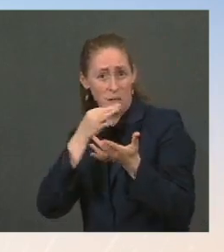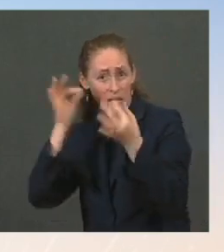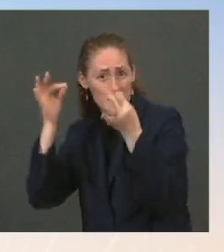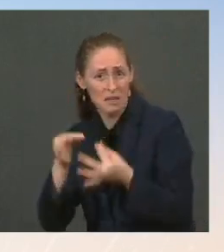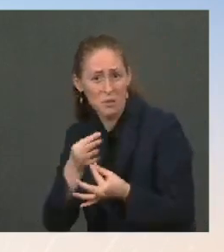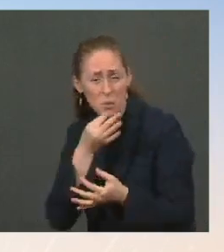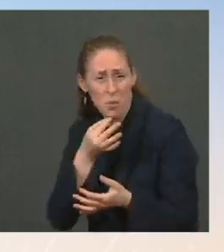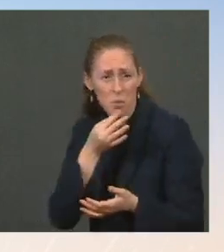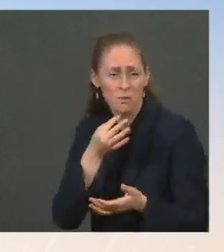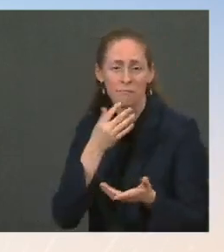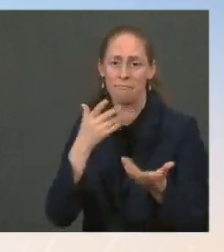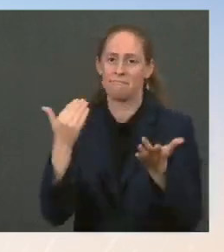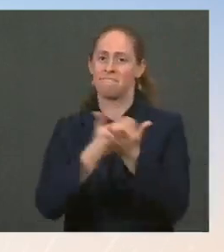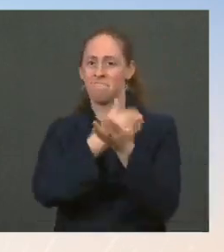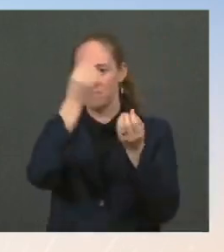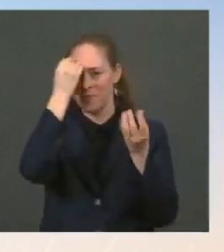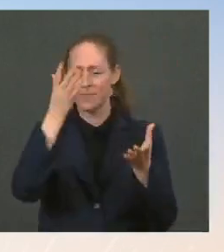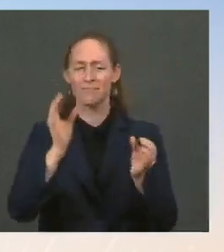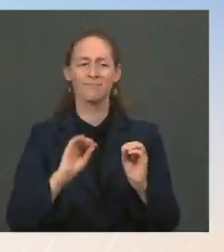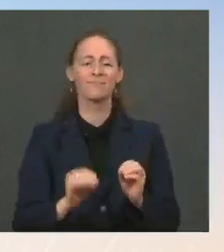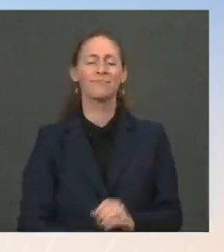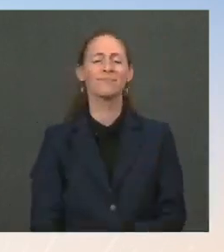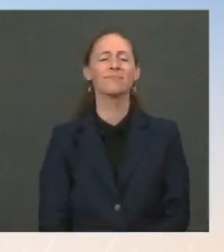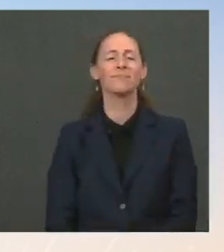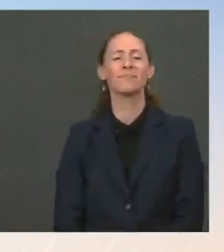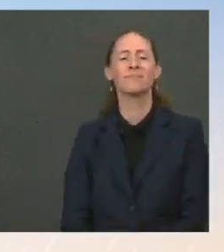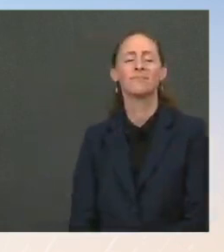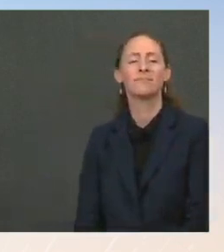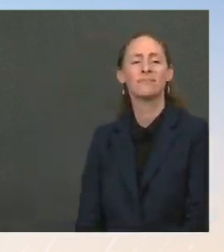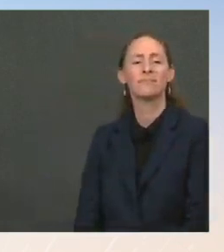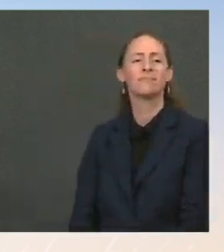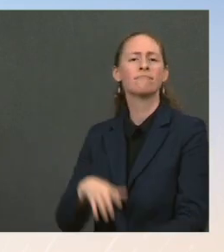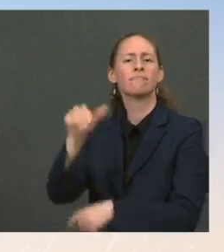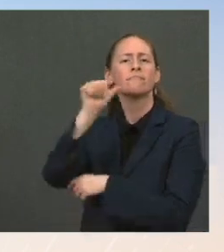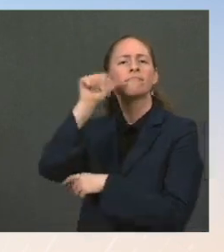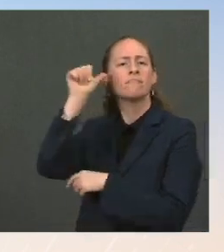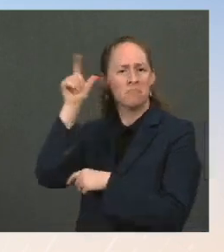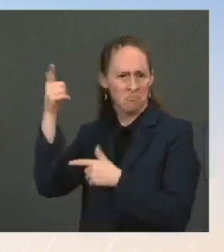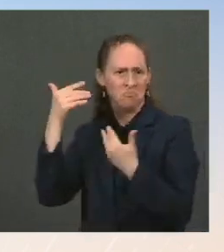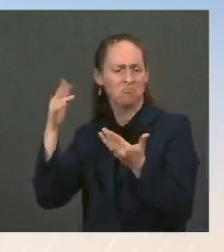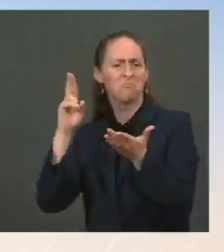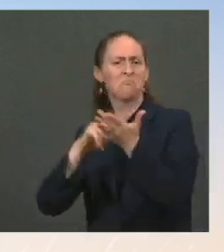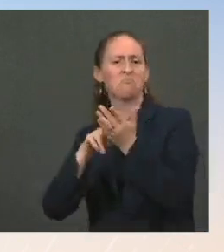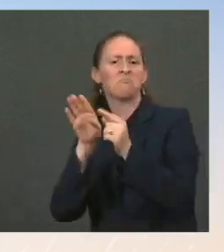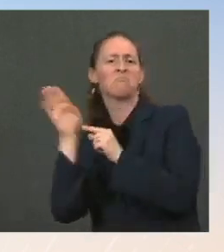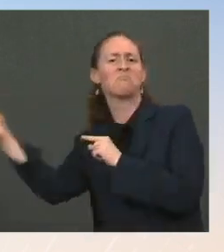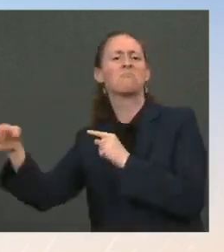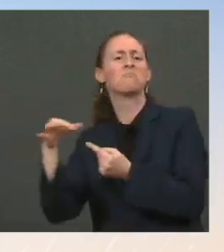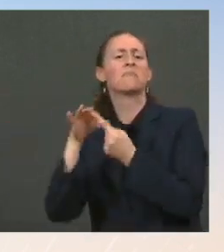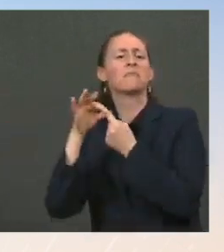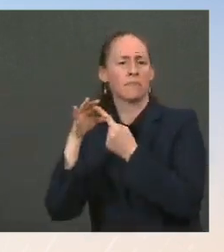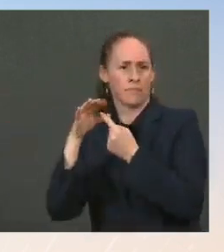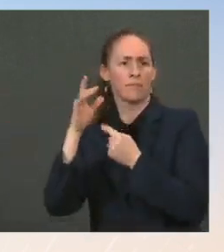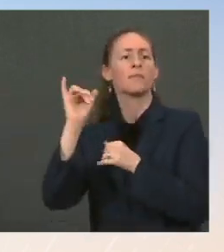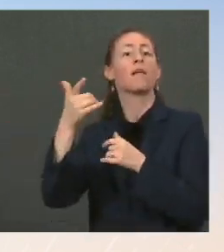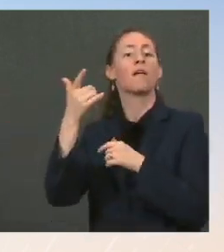point. Yesterday, the president said he would sign a reconciliation bill that included the Hyde Amendment. You told